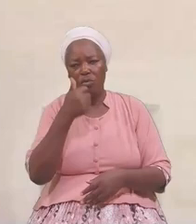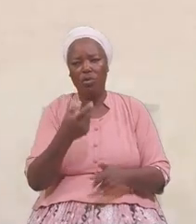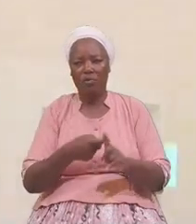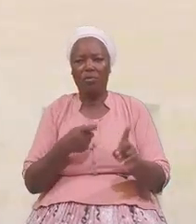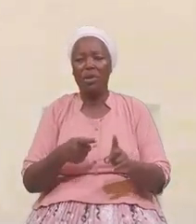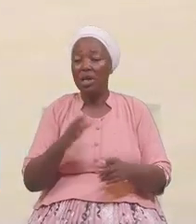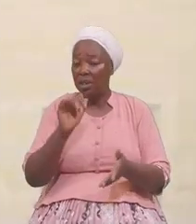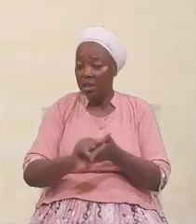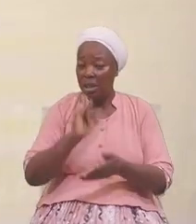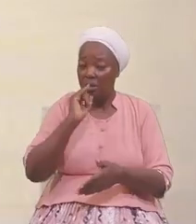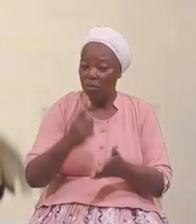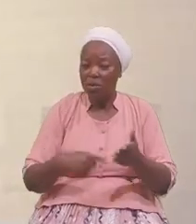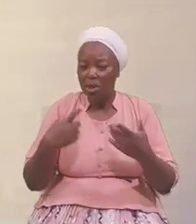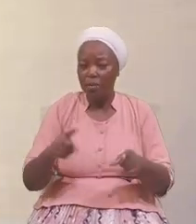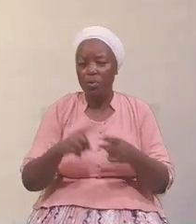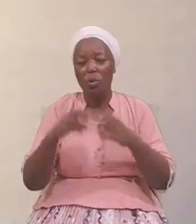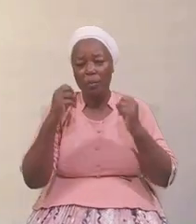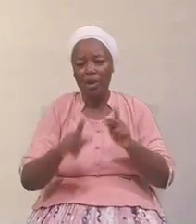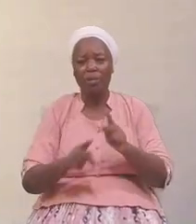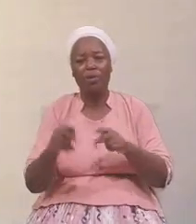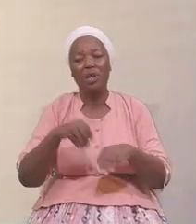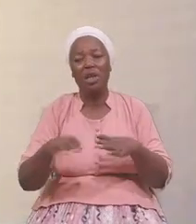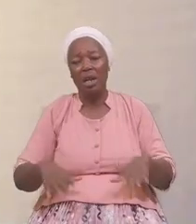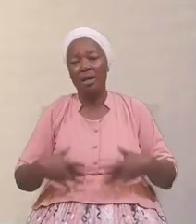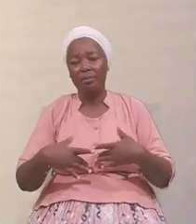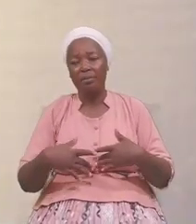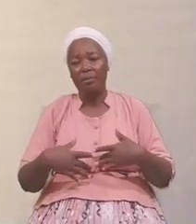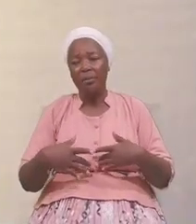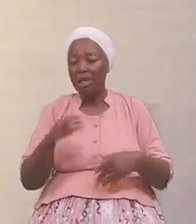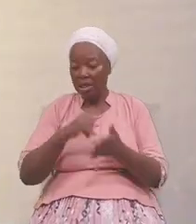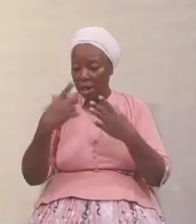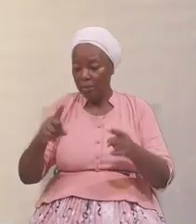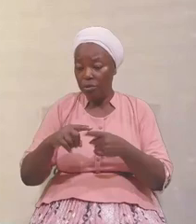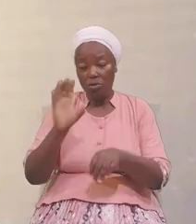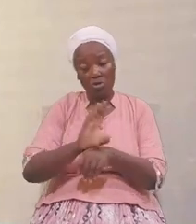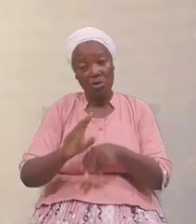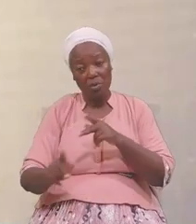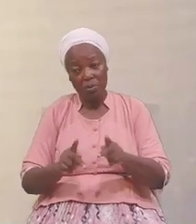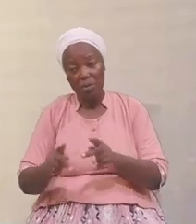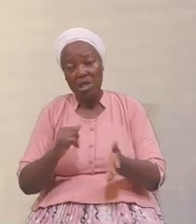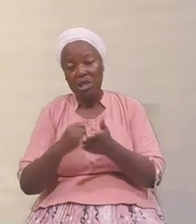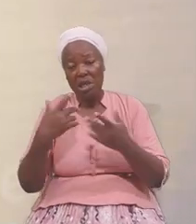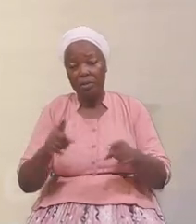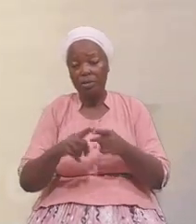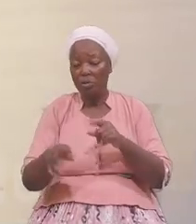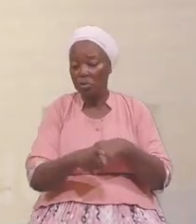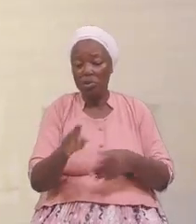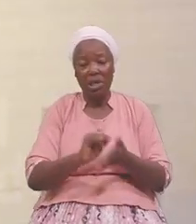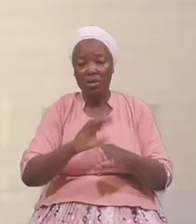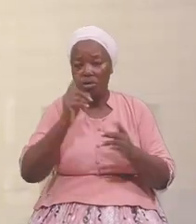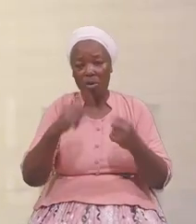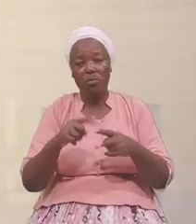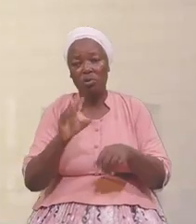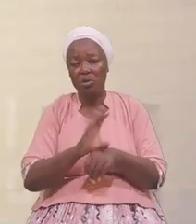many people in life. It happens to church people. It happens to unchurched people. It happens